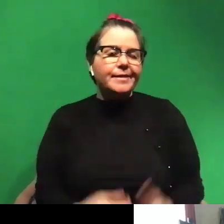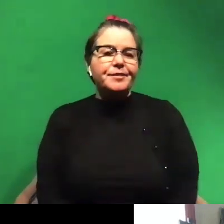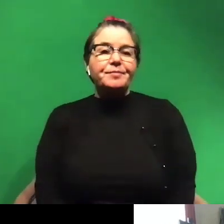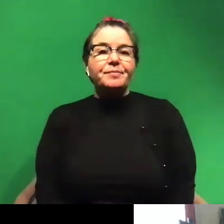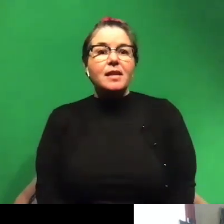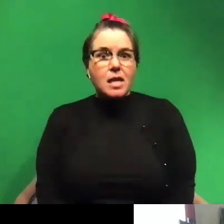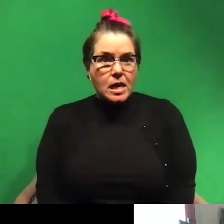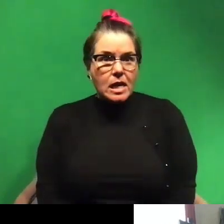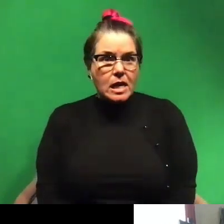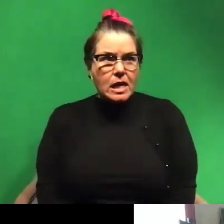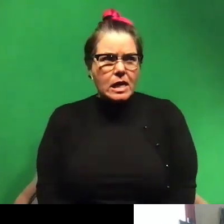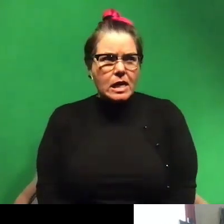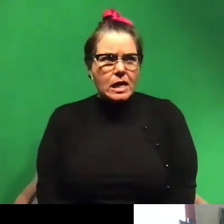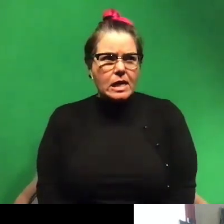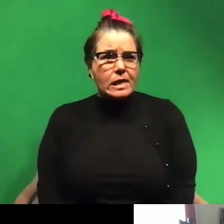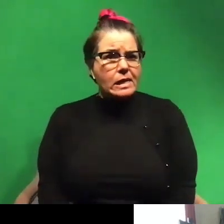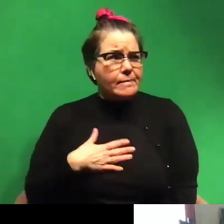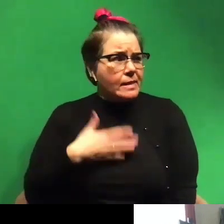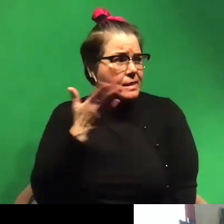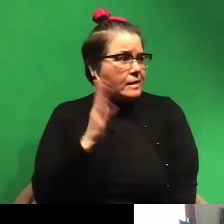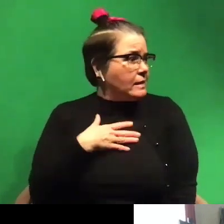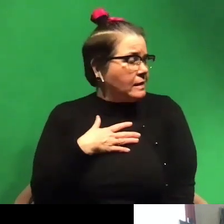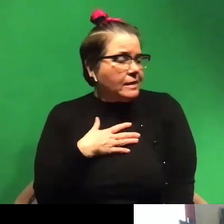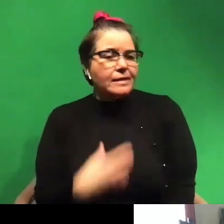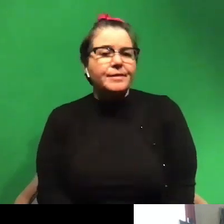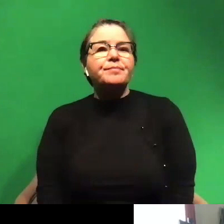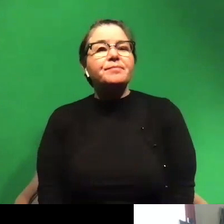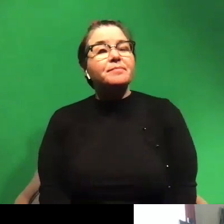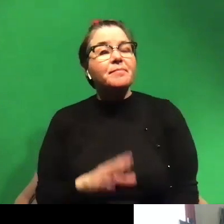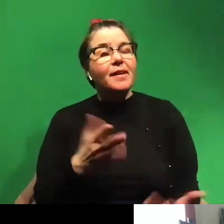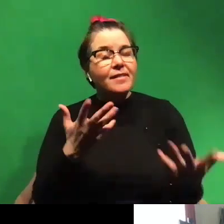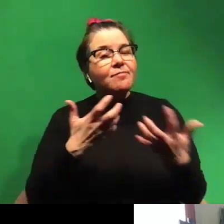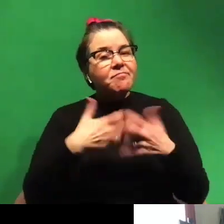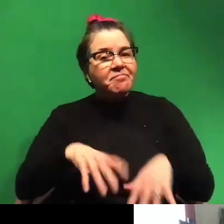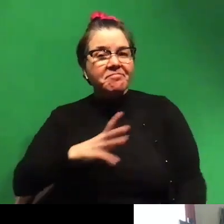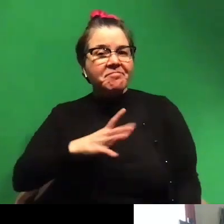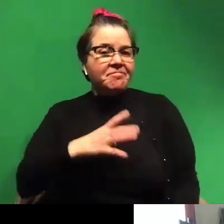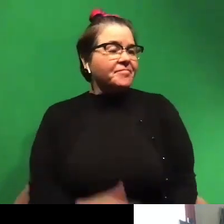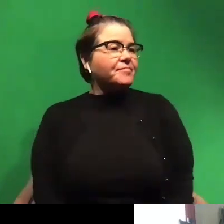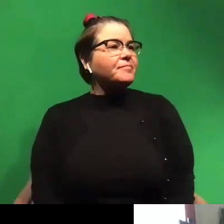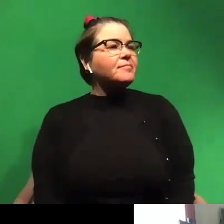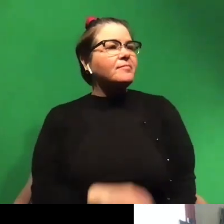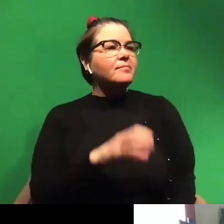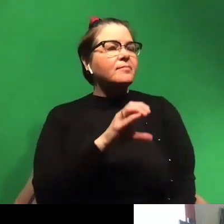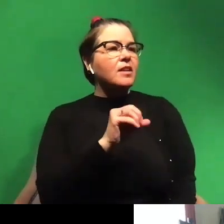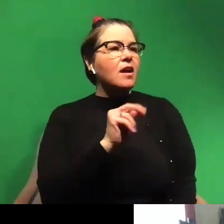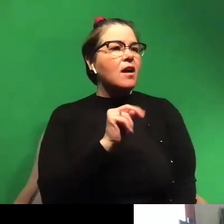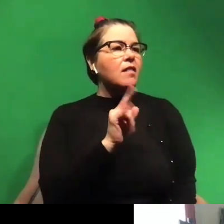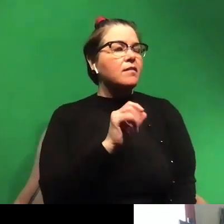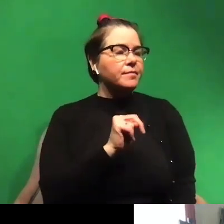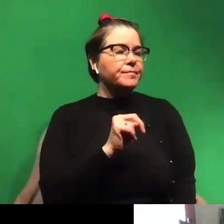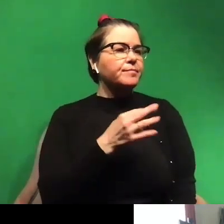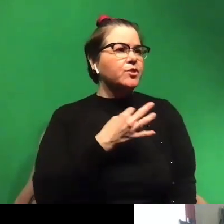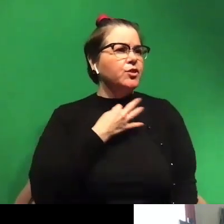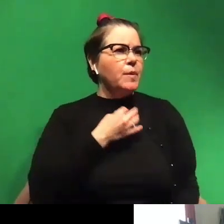like, oh God. Yeah. But it all turned out fine. Yeah. Conlon would like to know, what is the most